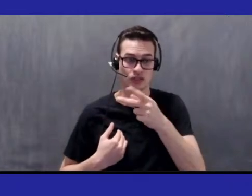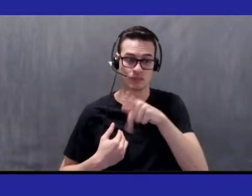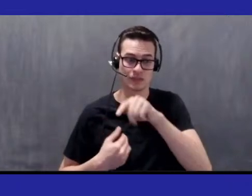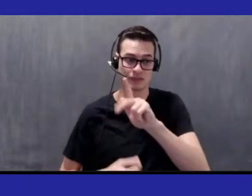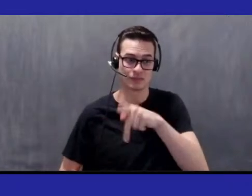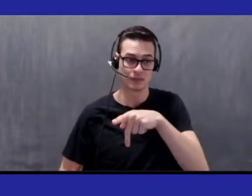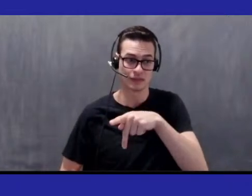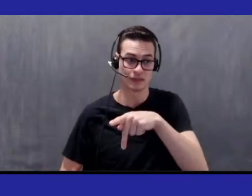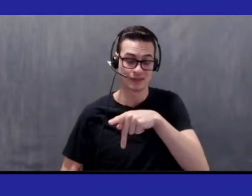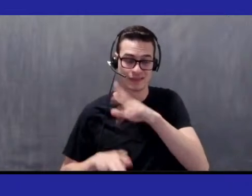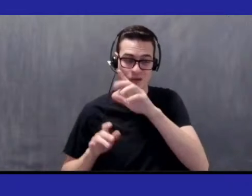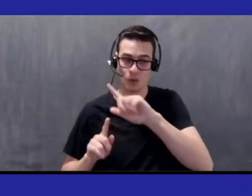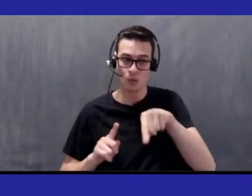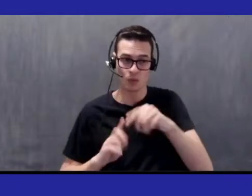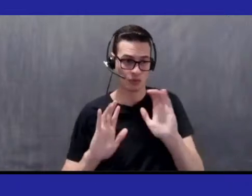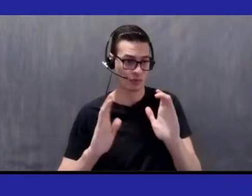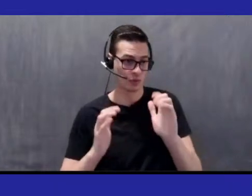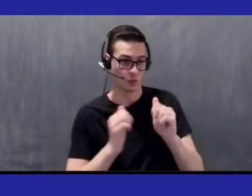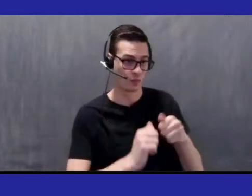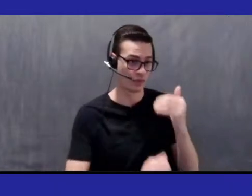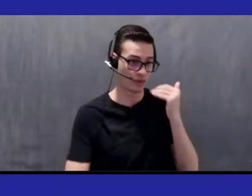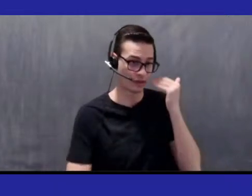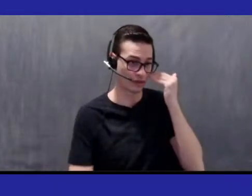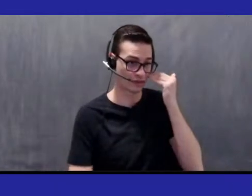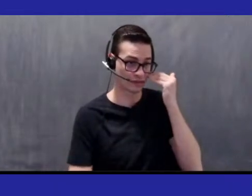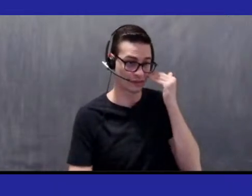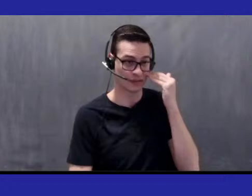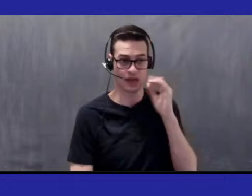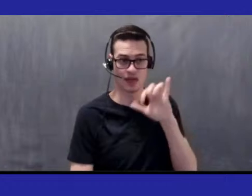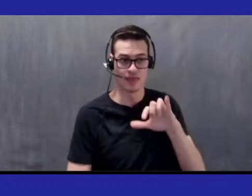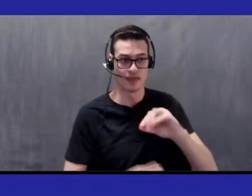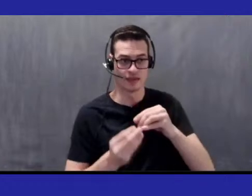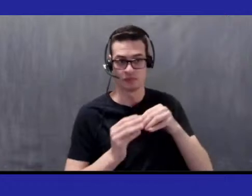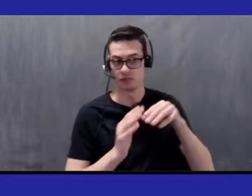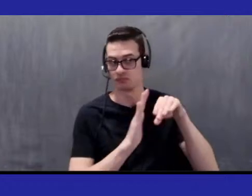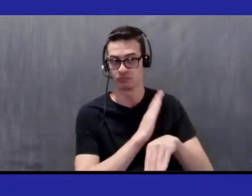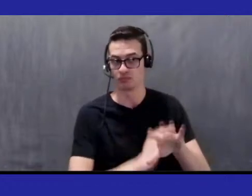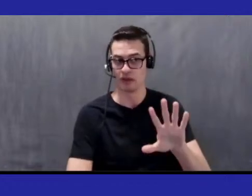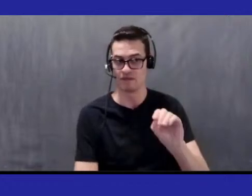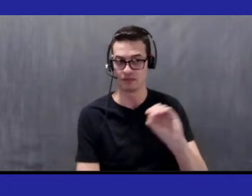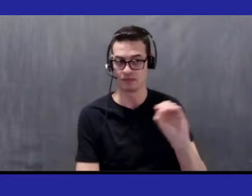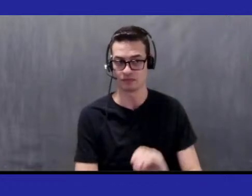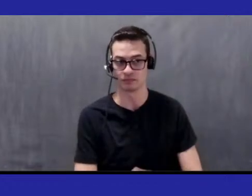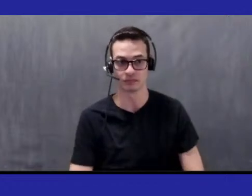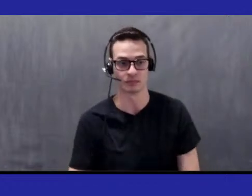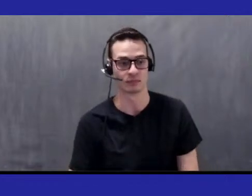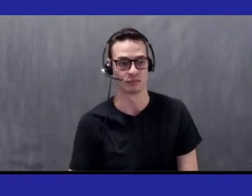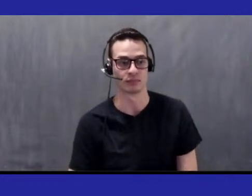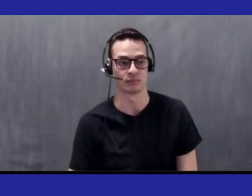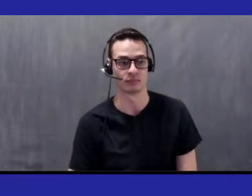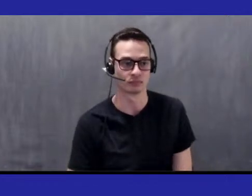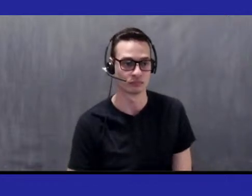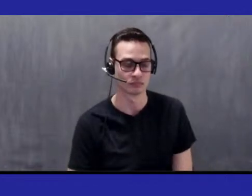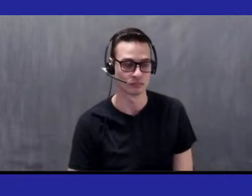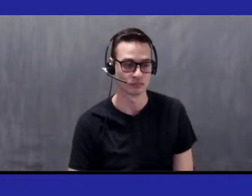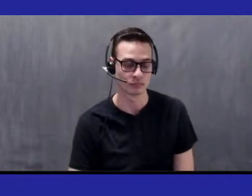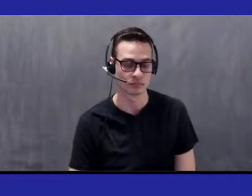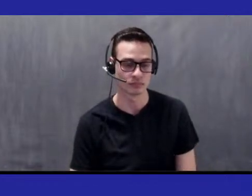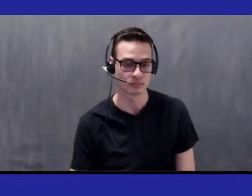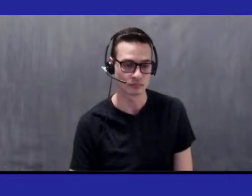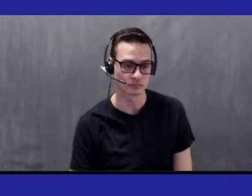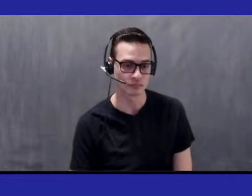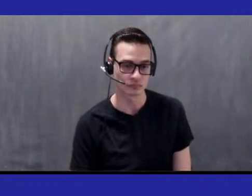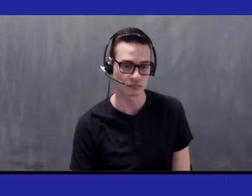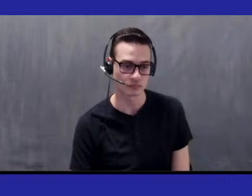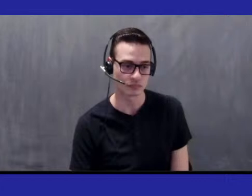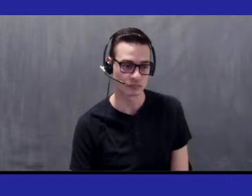for adults, that proportion drops down to only 50%. Difficulty accessing